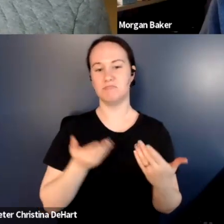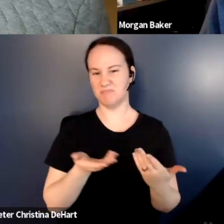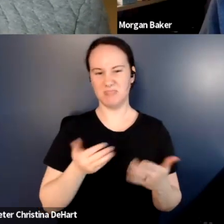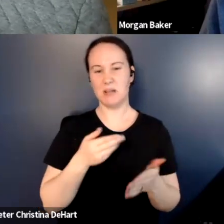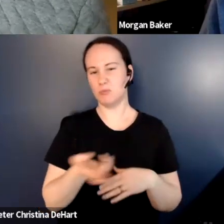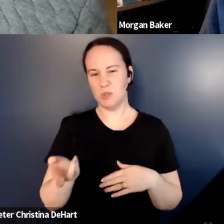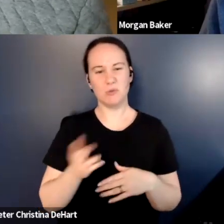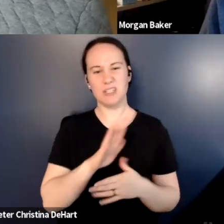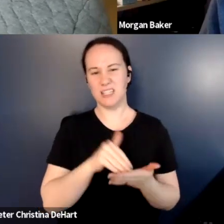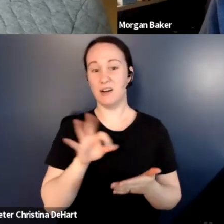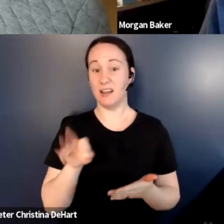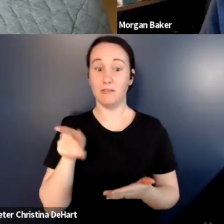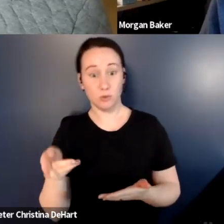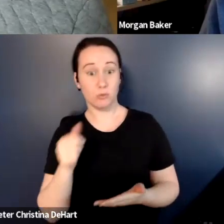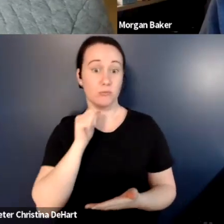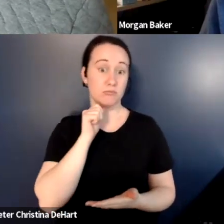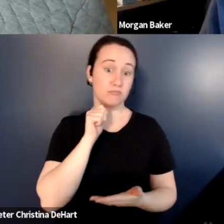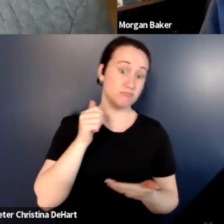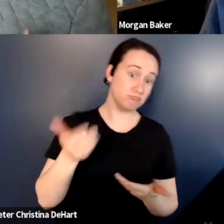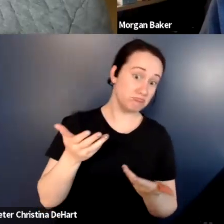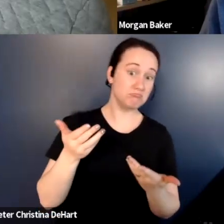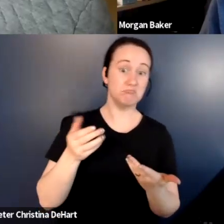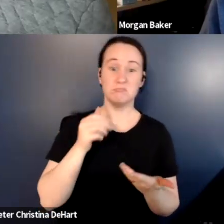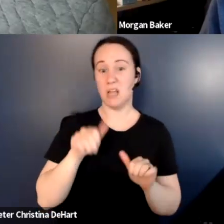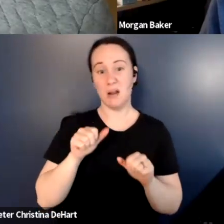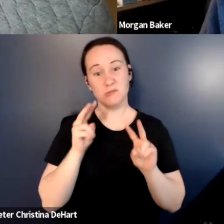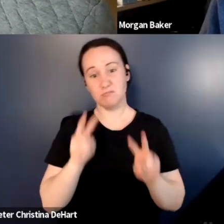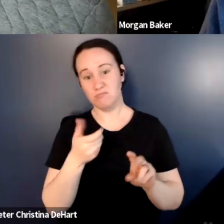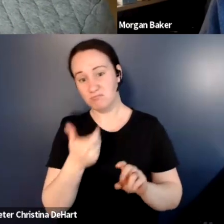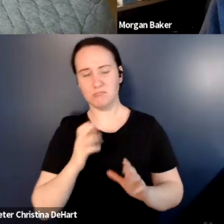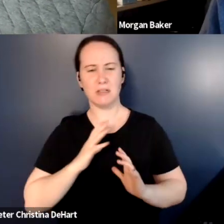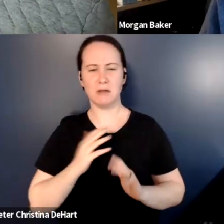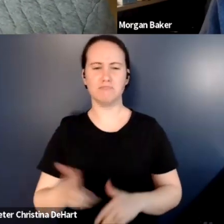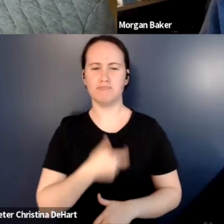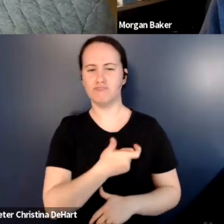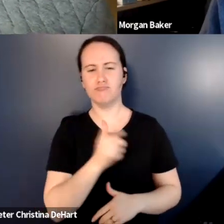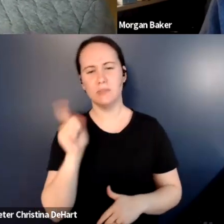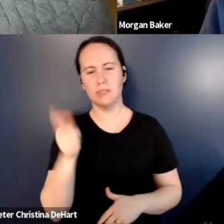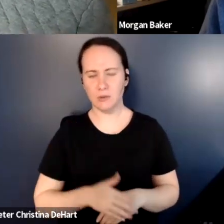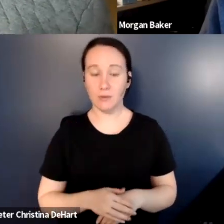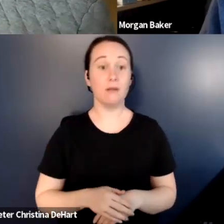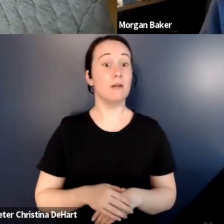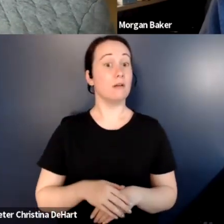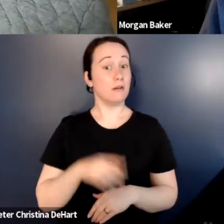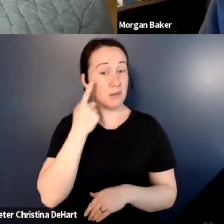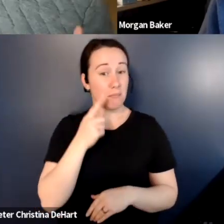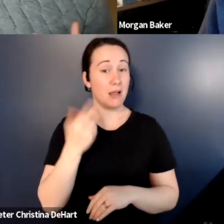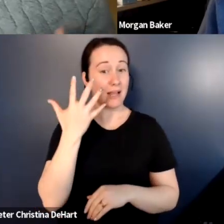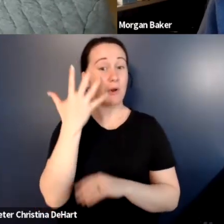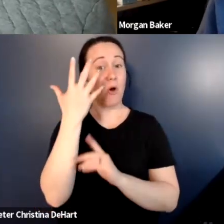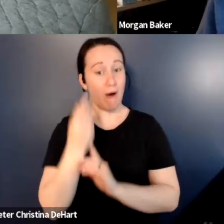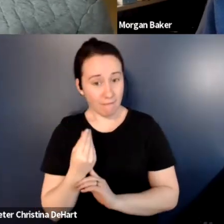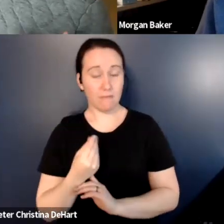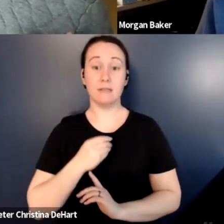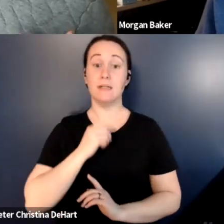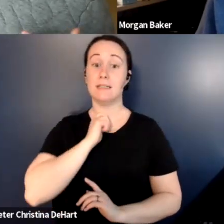attend the entire presentation. For everyone who is entering, I'm going to ask that if you could please keep your cameras off and your